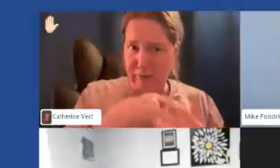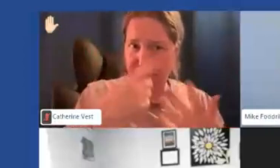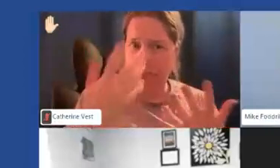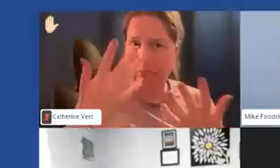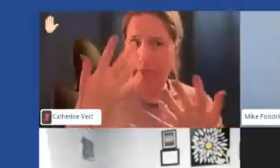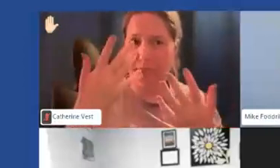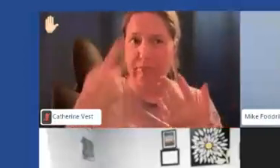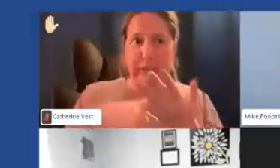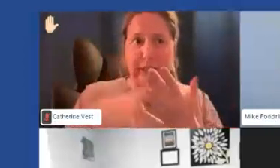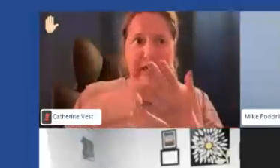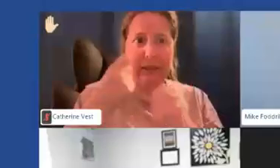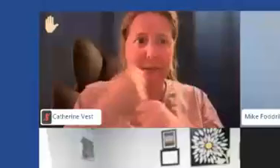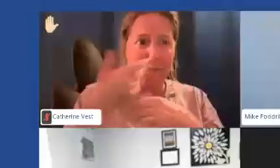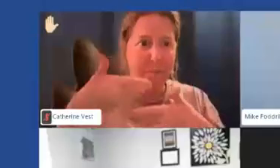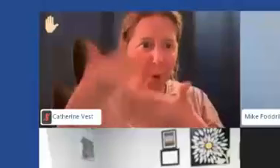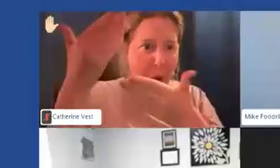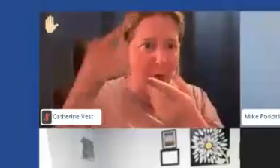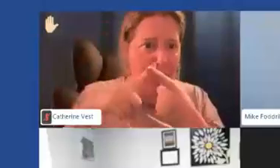on number 4, should we